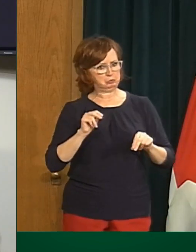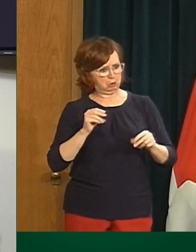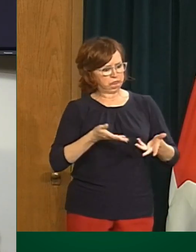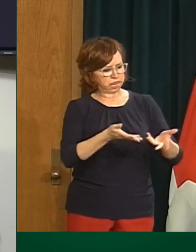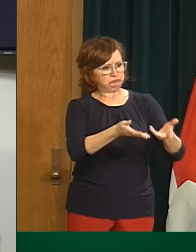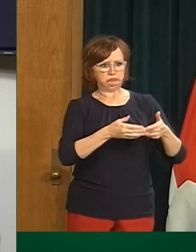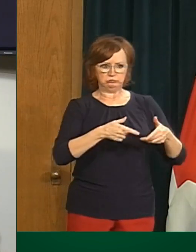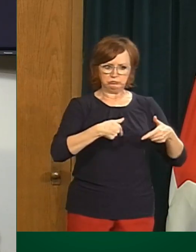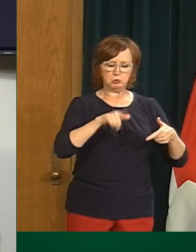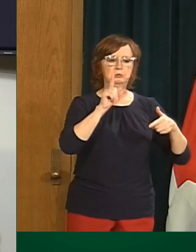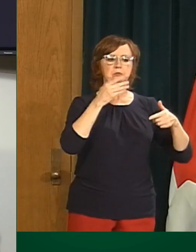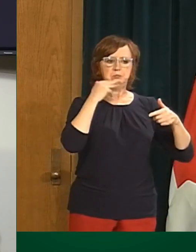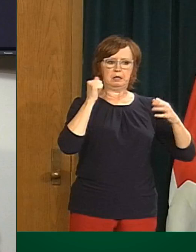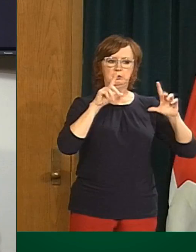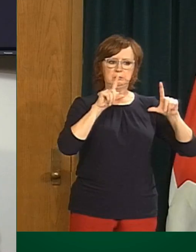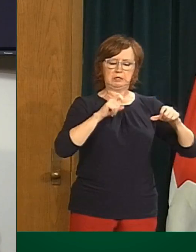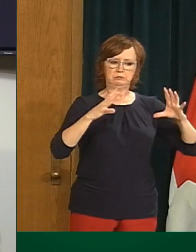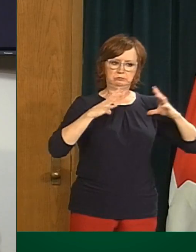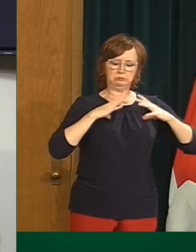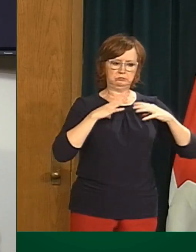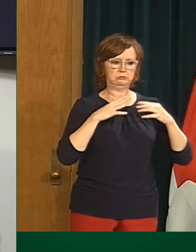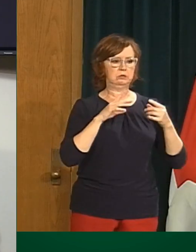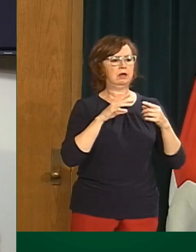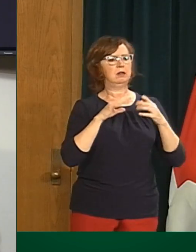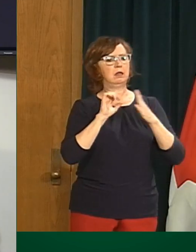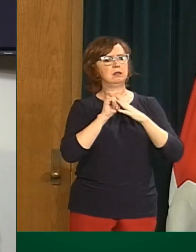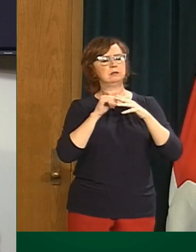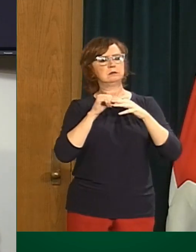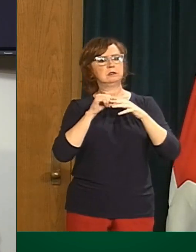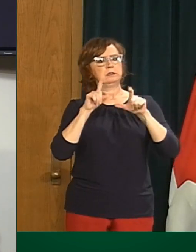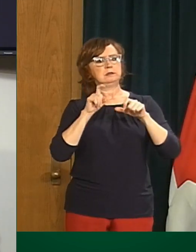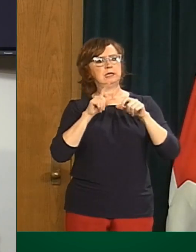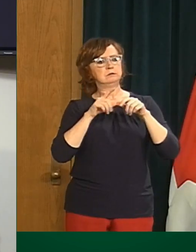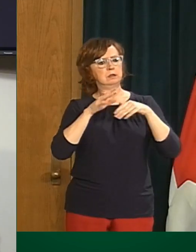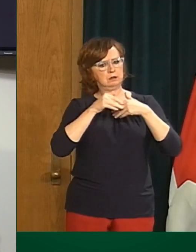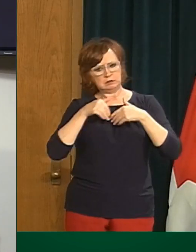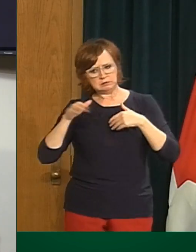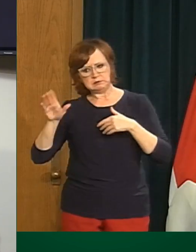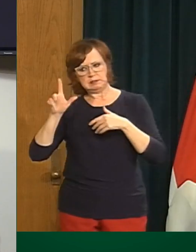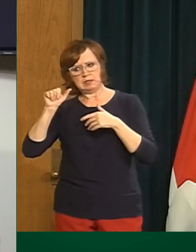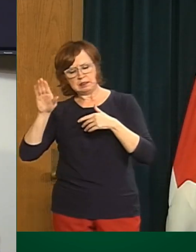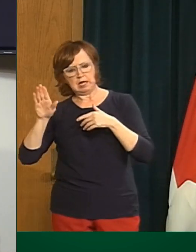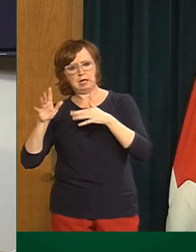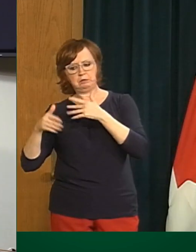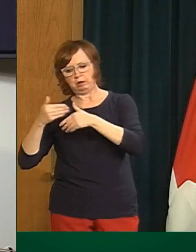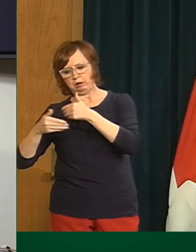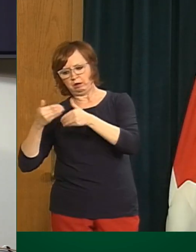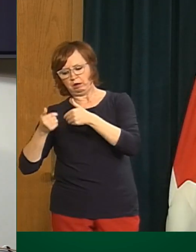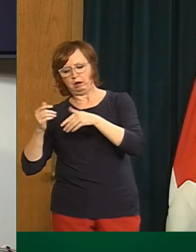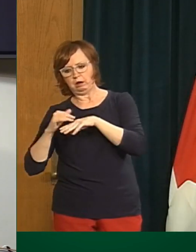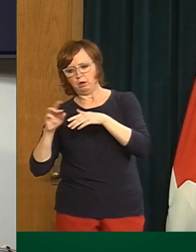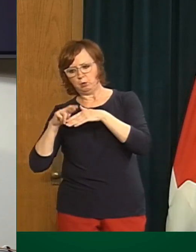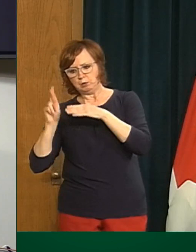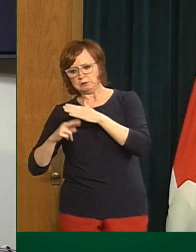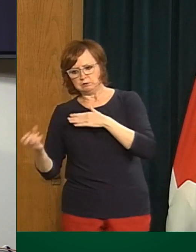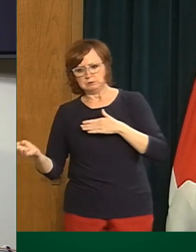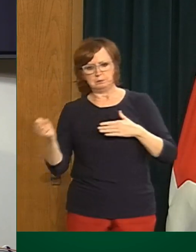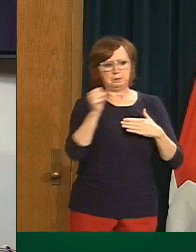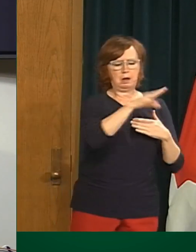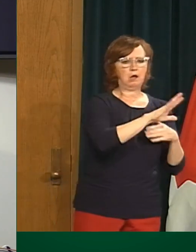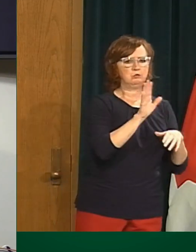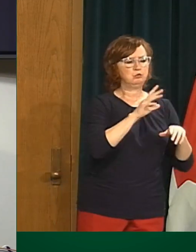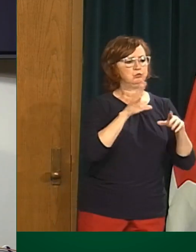also establishing the rapid testing where we can prioritize some vulnerable